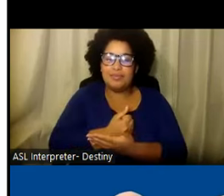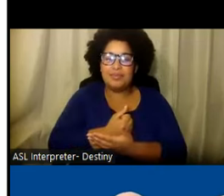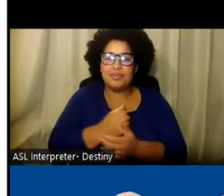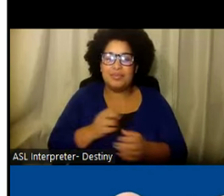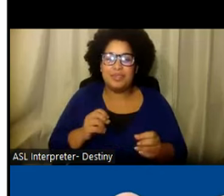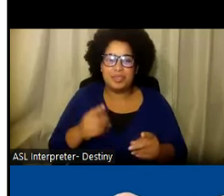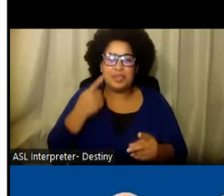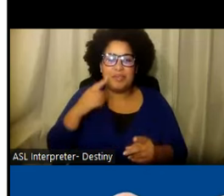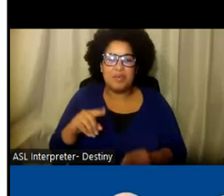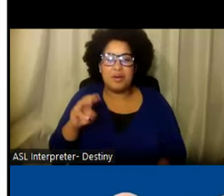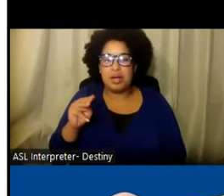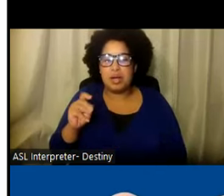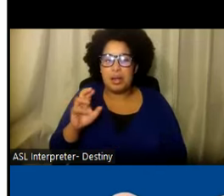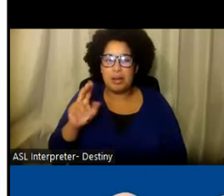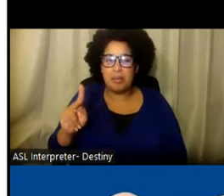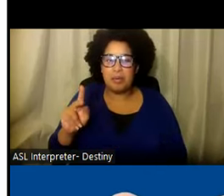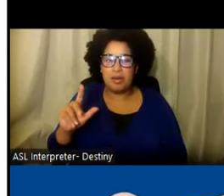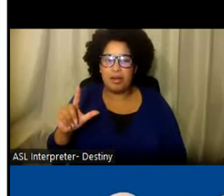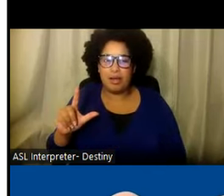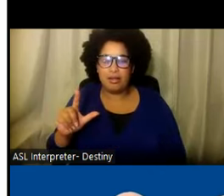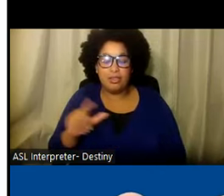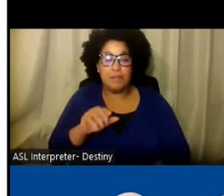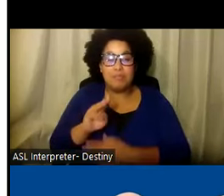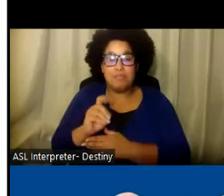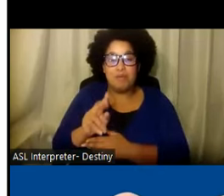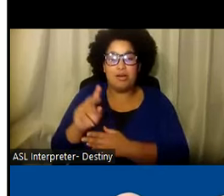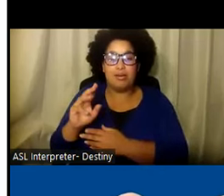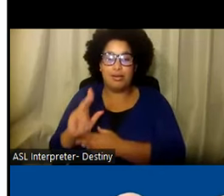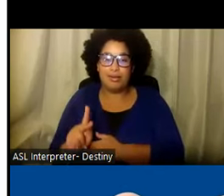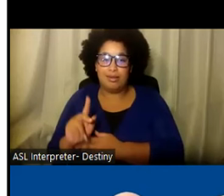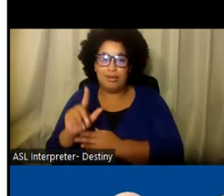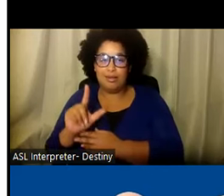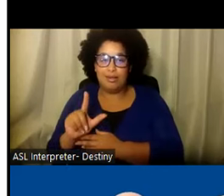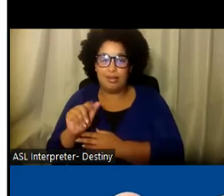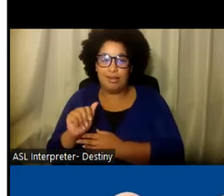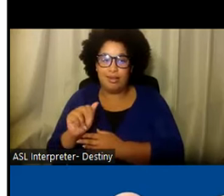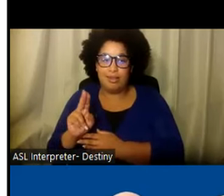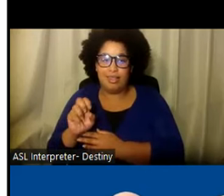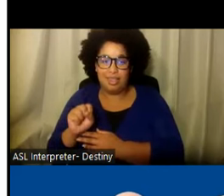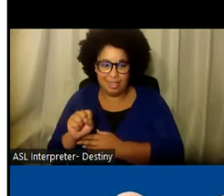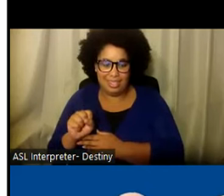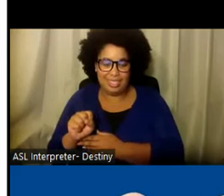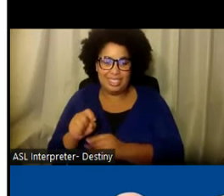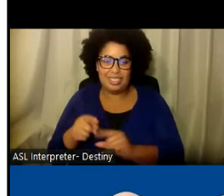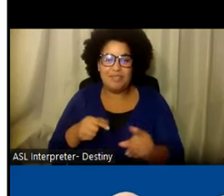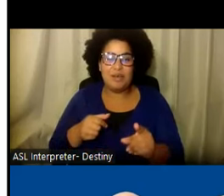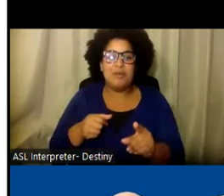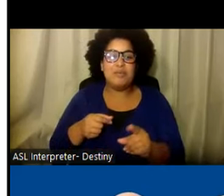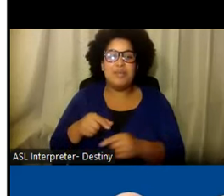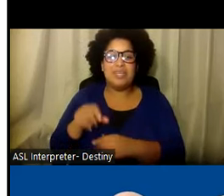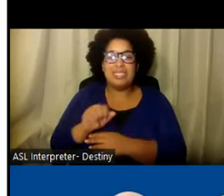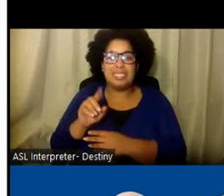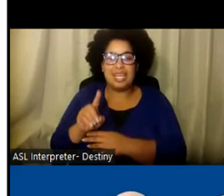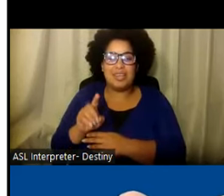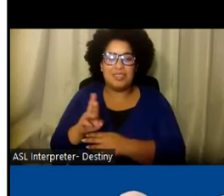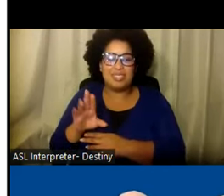opportunity to Mark Klaus, the Executive Director at the San Diego Regional Center, to provide just a few comments around the Disability Thrive Initiative and